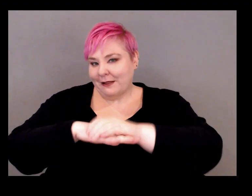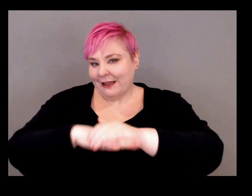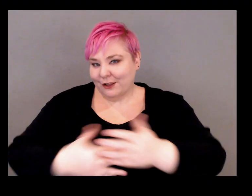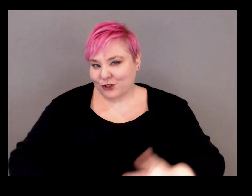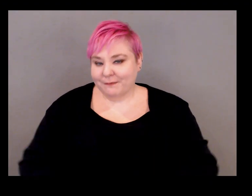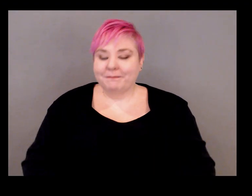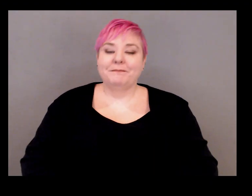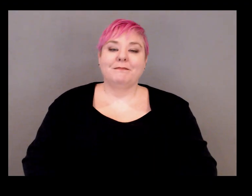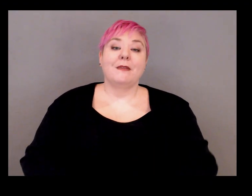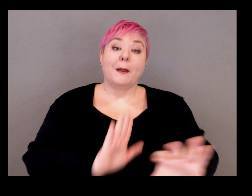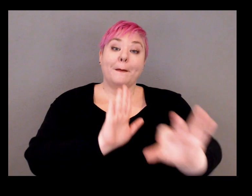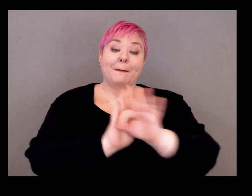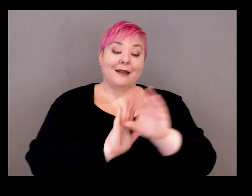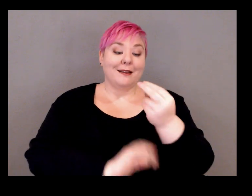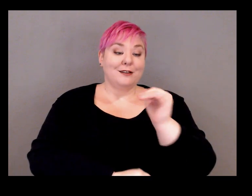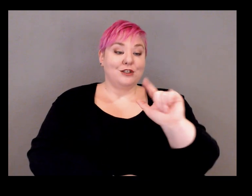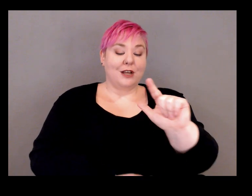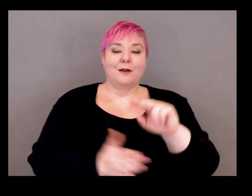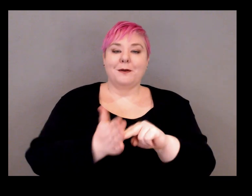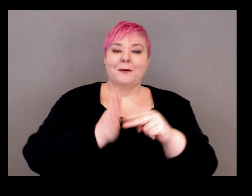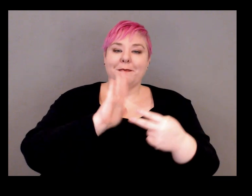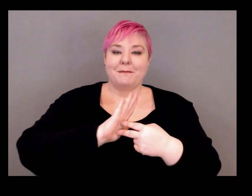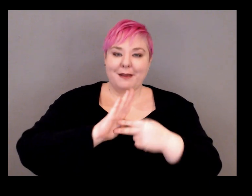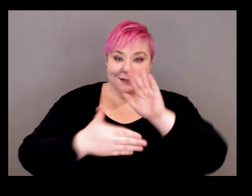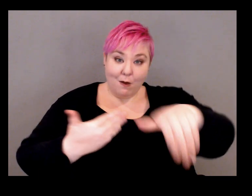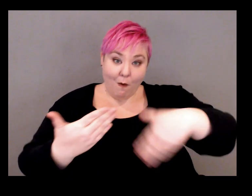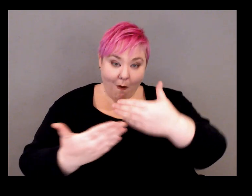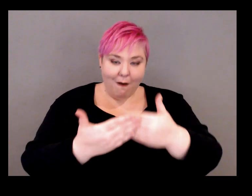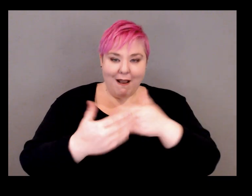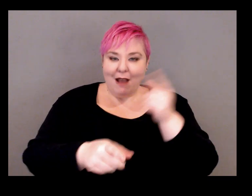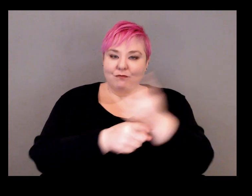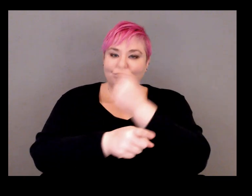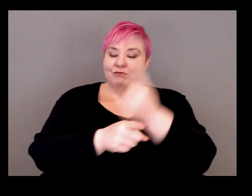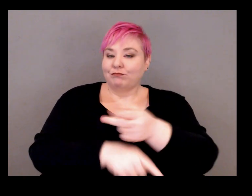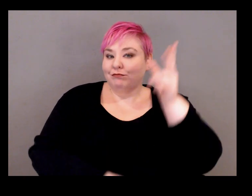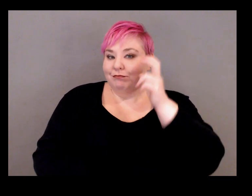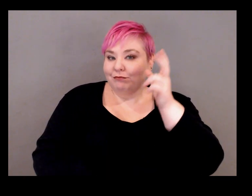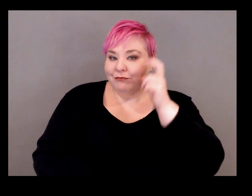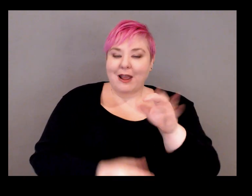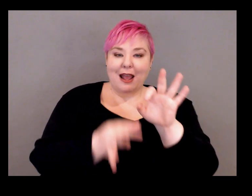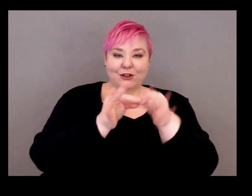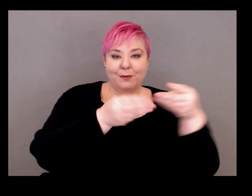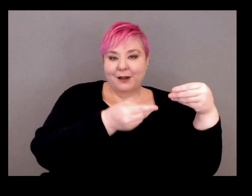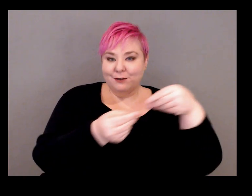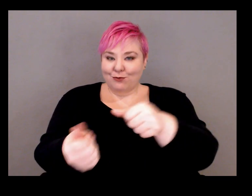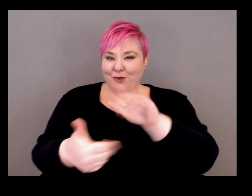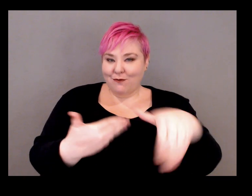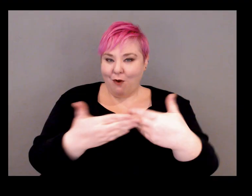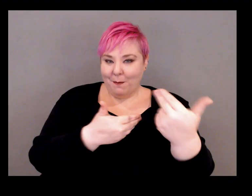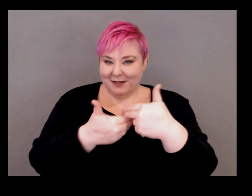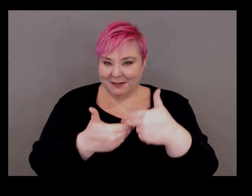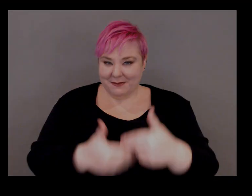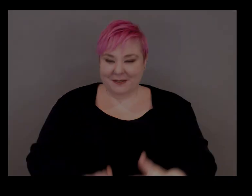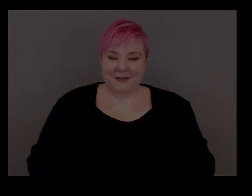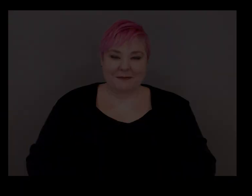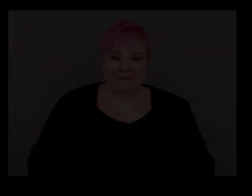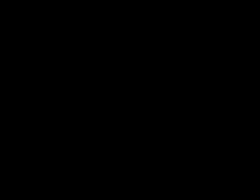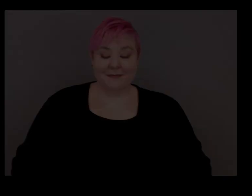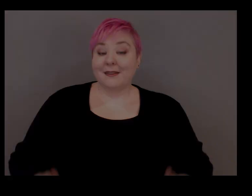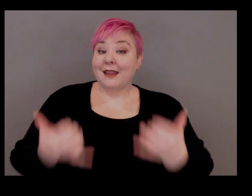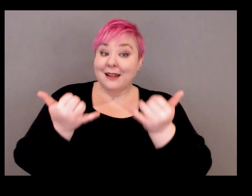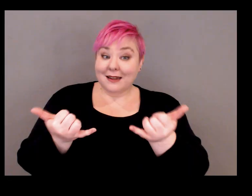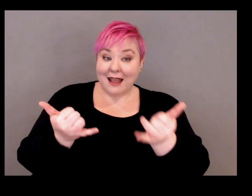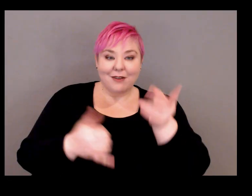English. Choosing a channel helps to ensure that everyone hears the correct audio feed and that interpretation runs smoothly for all participants.